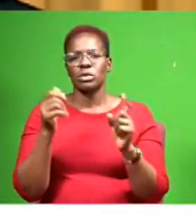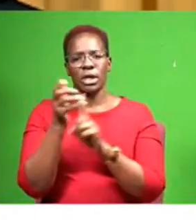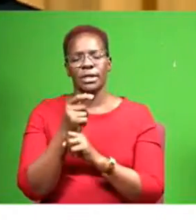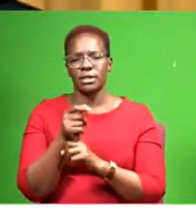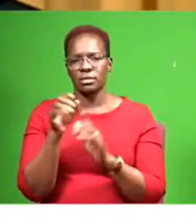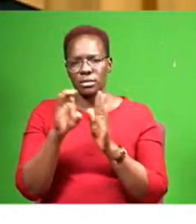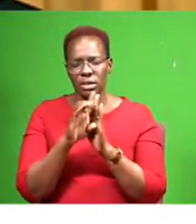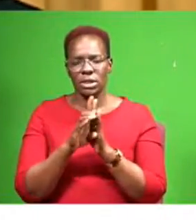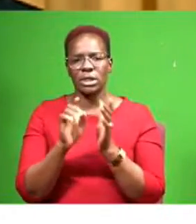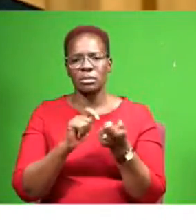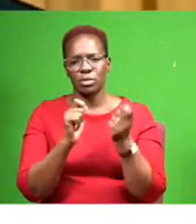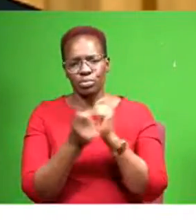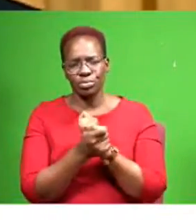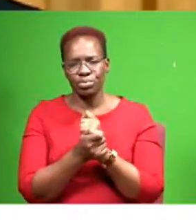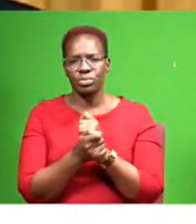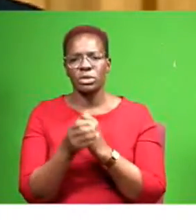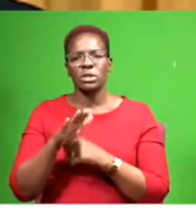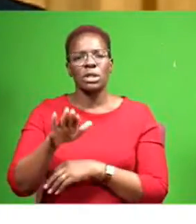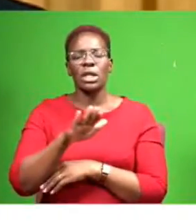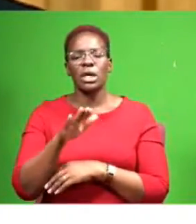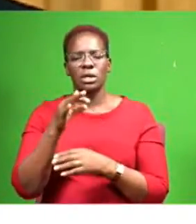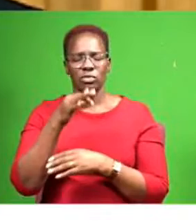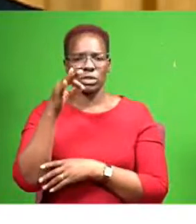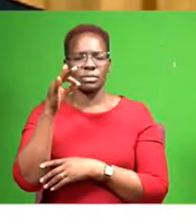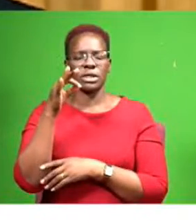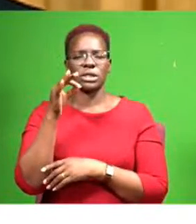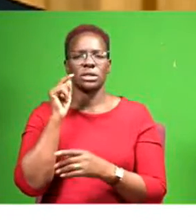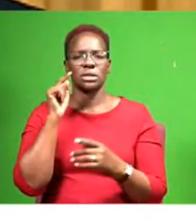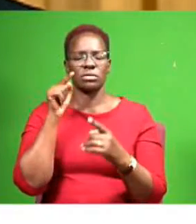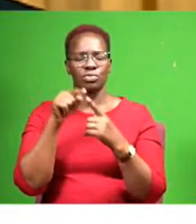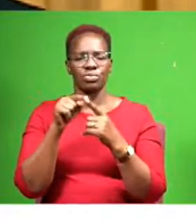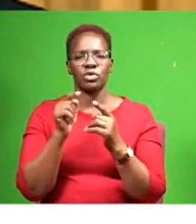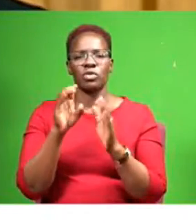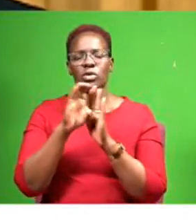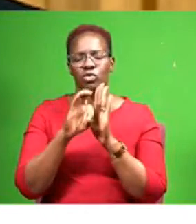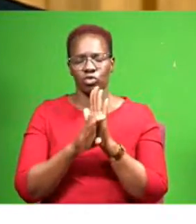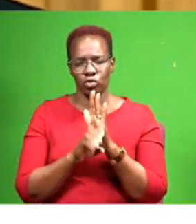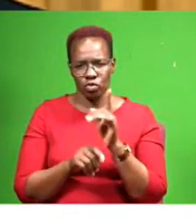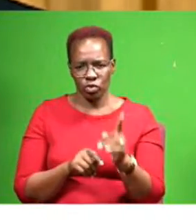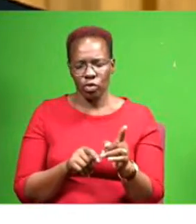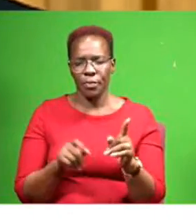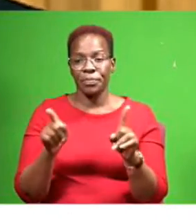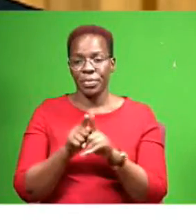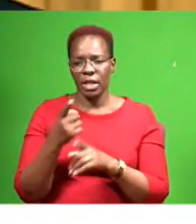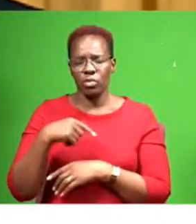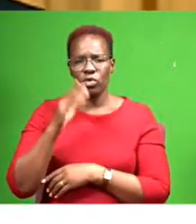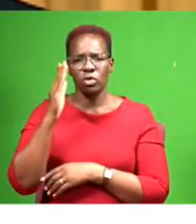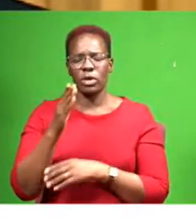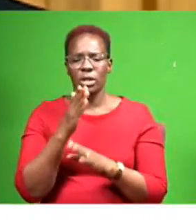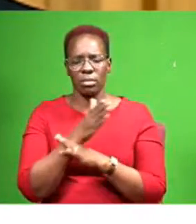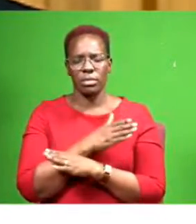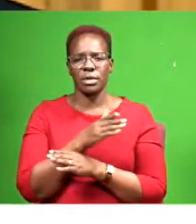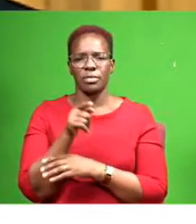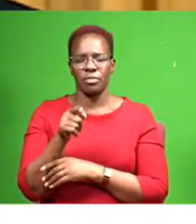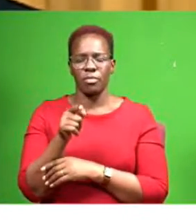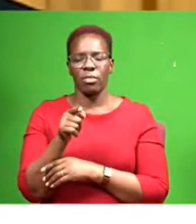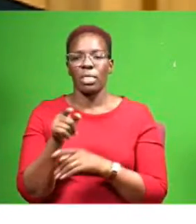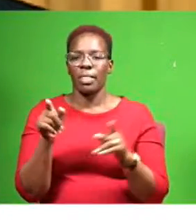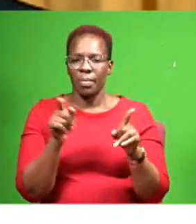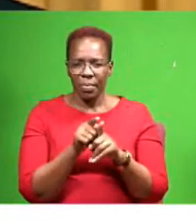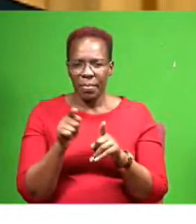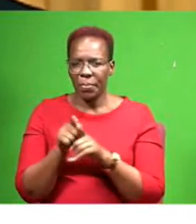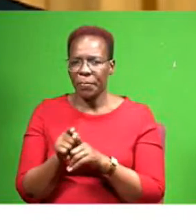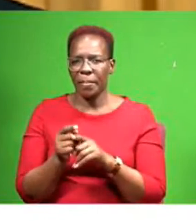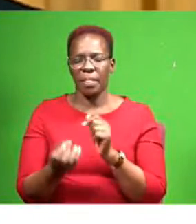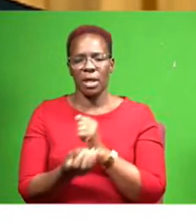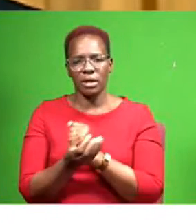implied unamendability in regard to the spirit and purport of the Constitution as revealed in the preamble. It is also instructive